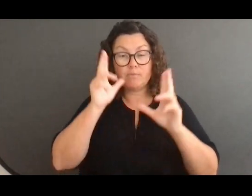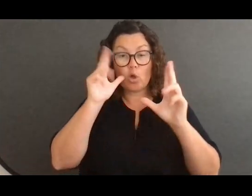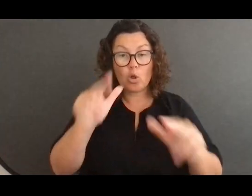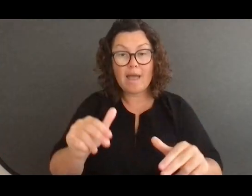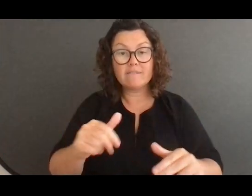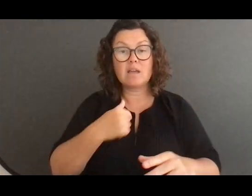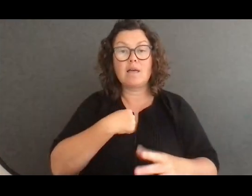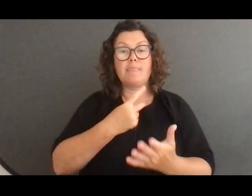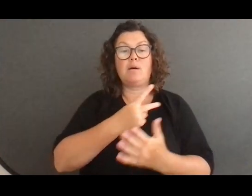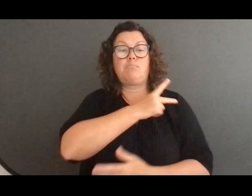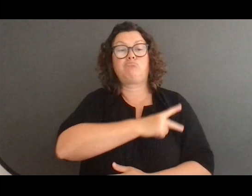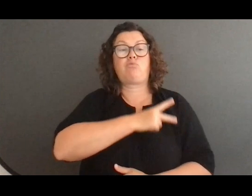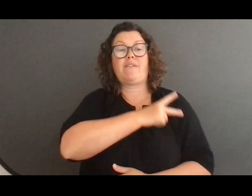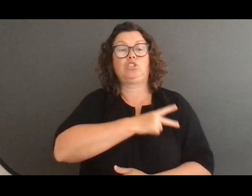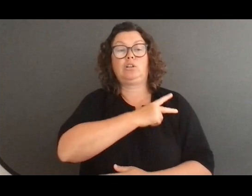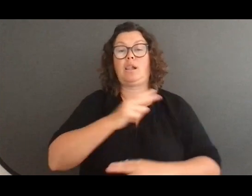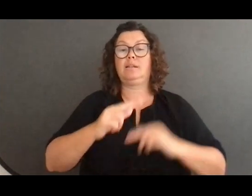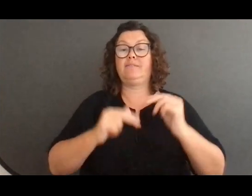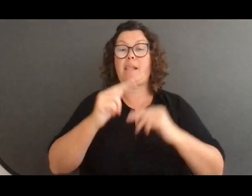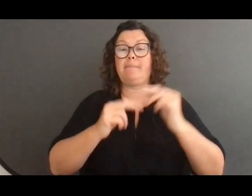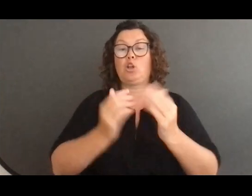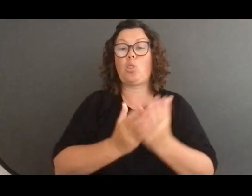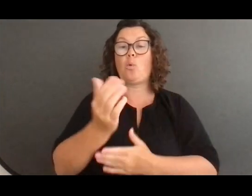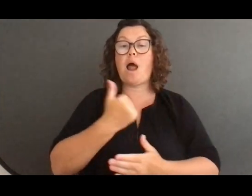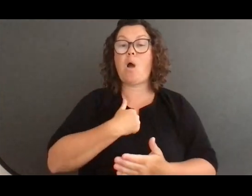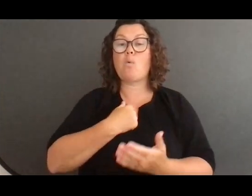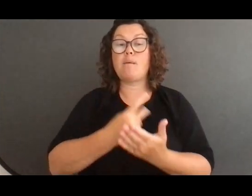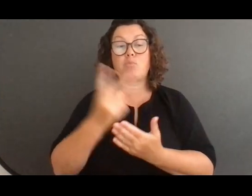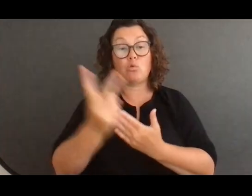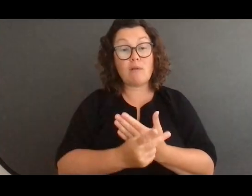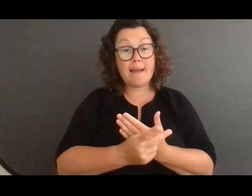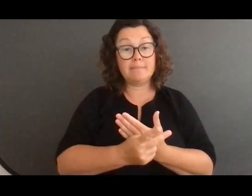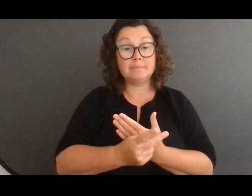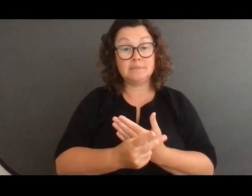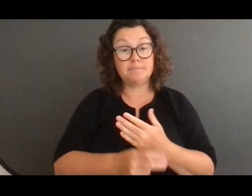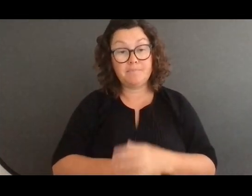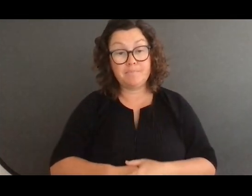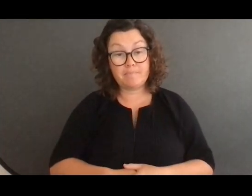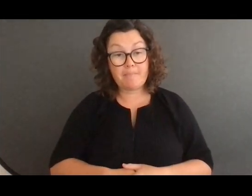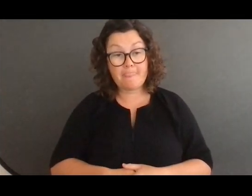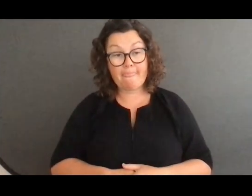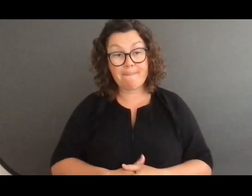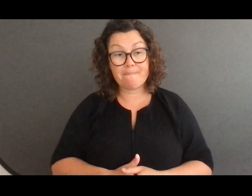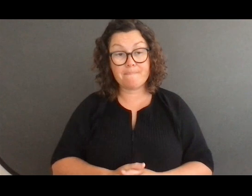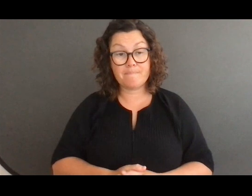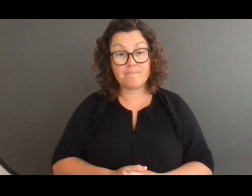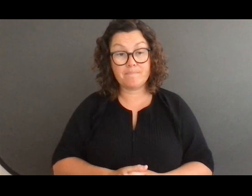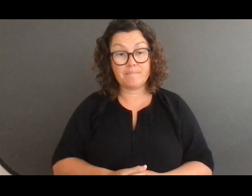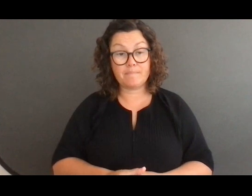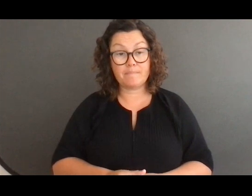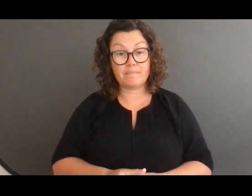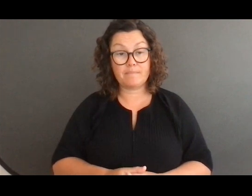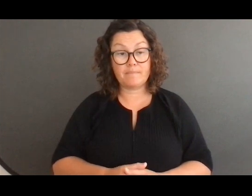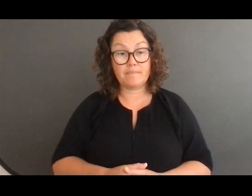Taina, which implies a much wider understanding of whānau family within a whole world of hapu and iwi structures